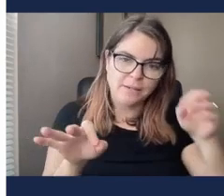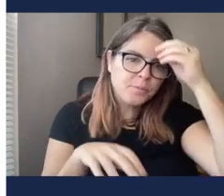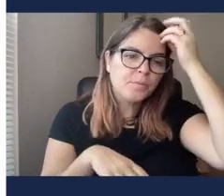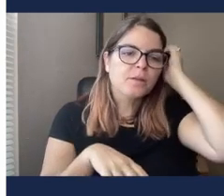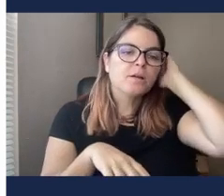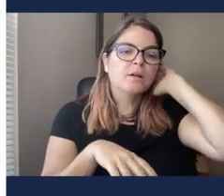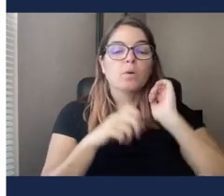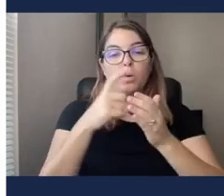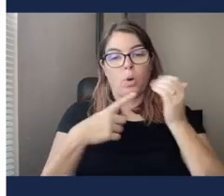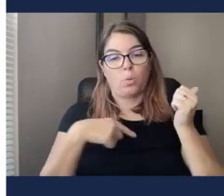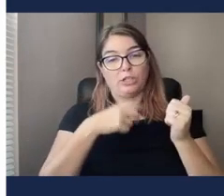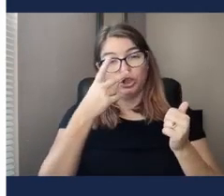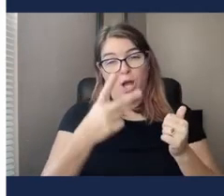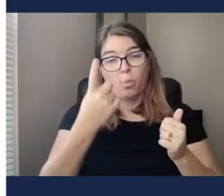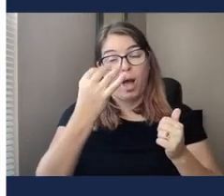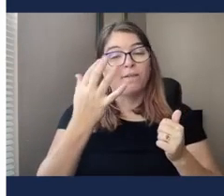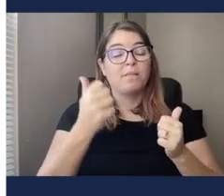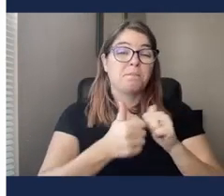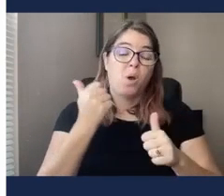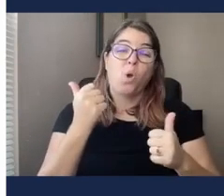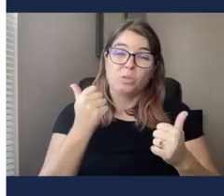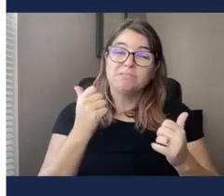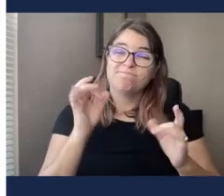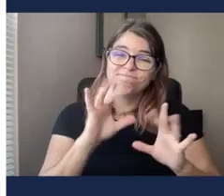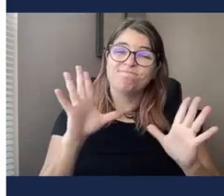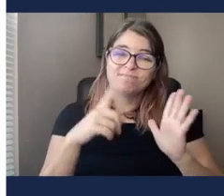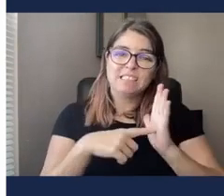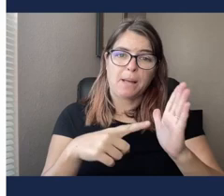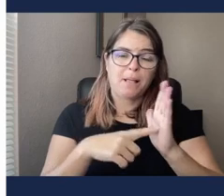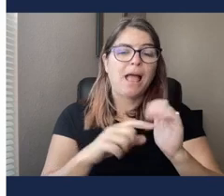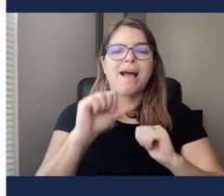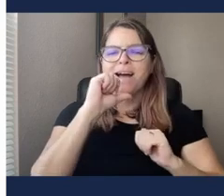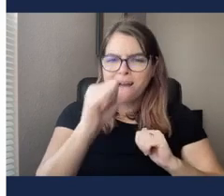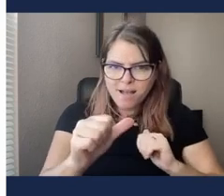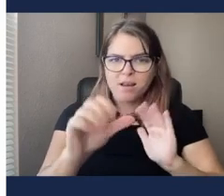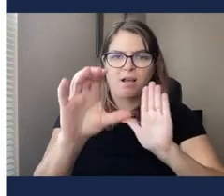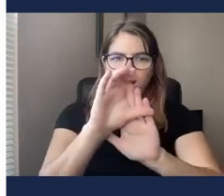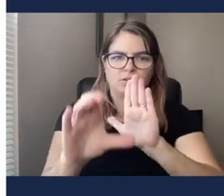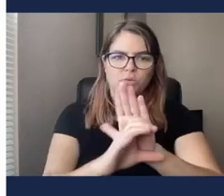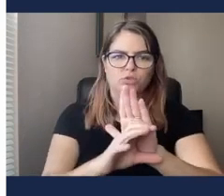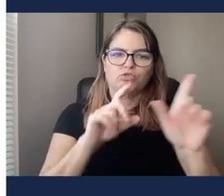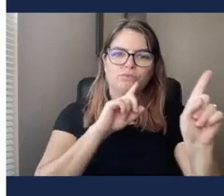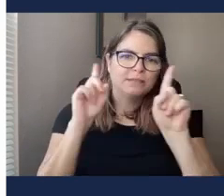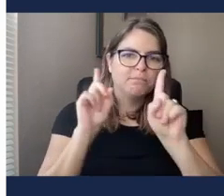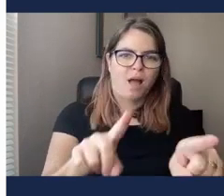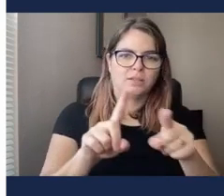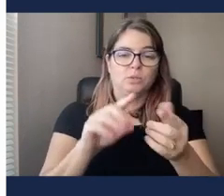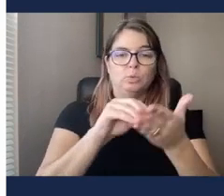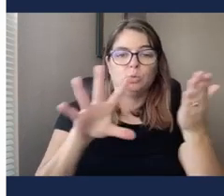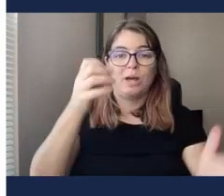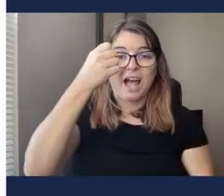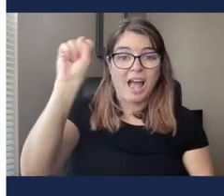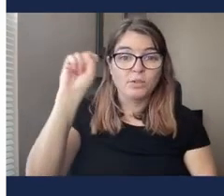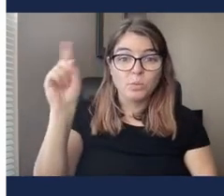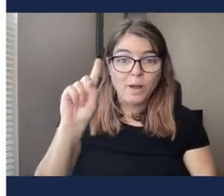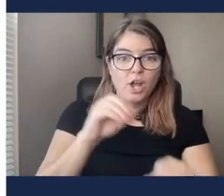most troubling examples of an unconstitutional response to student activism was in